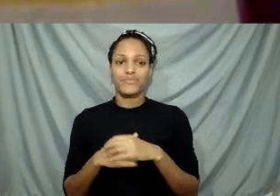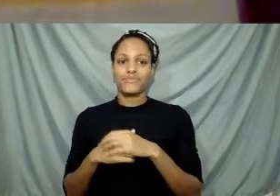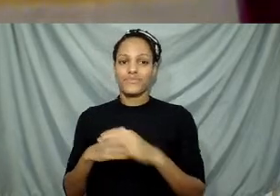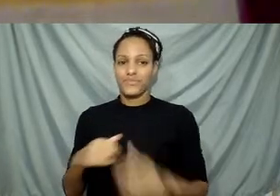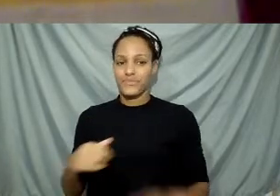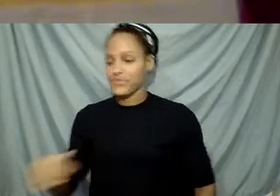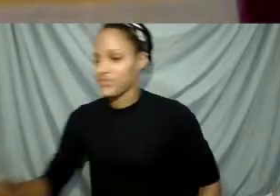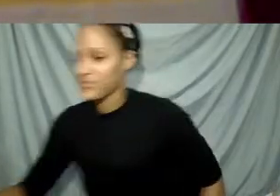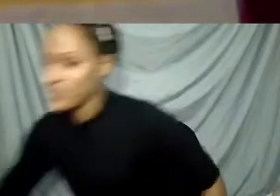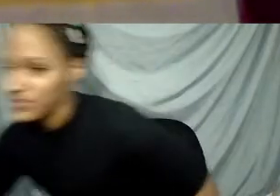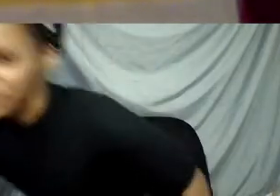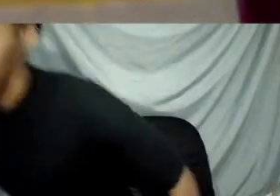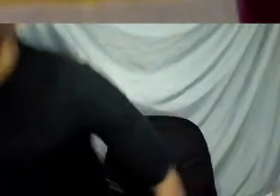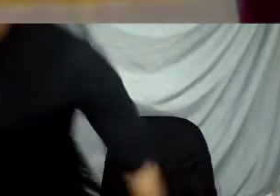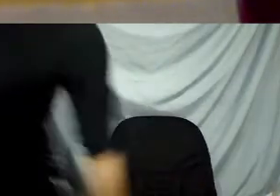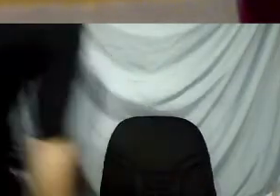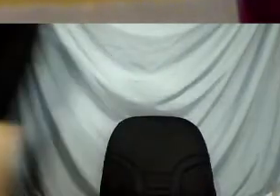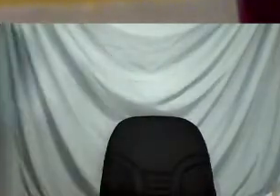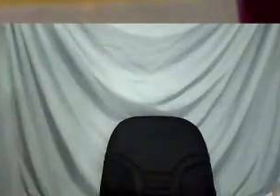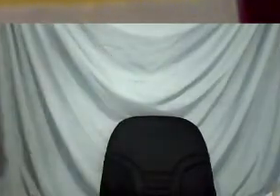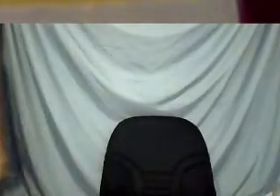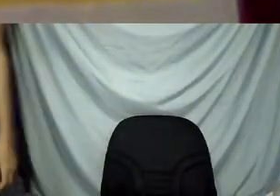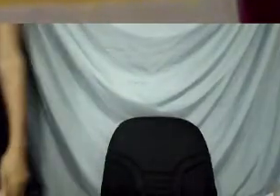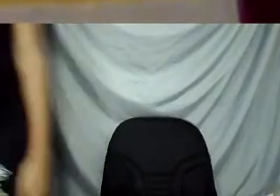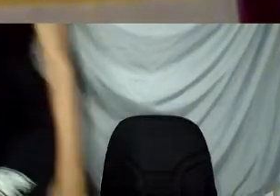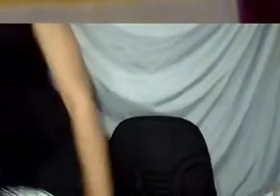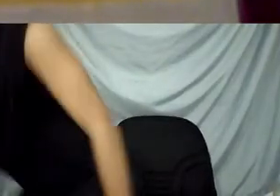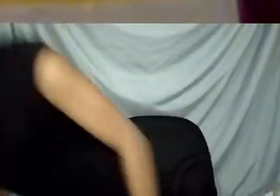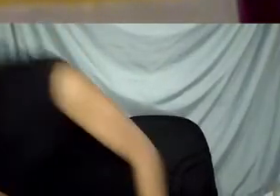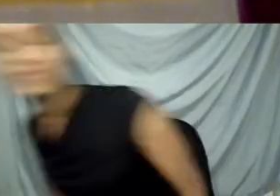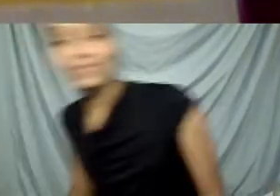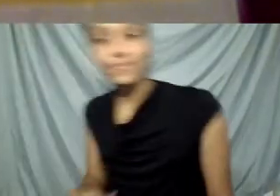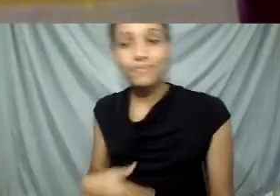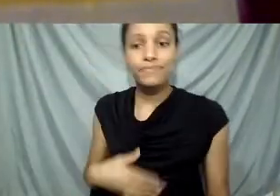you could tell us a little bit more, because you mentioned them, mhm.